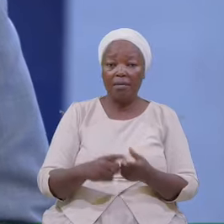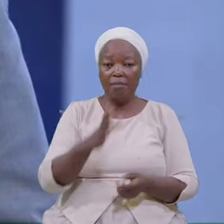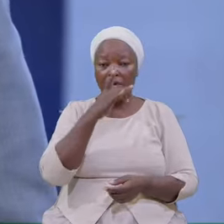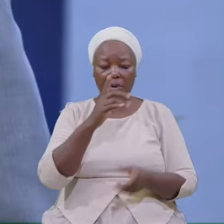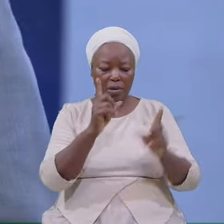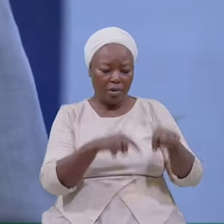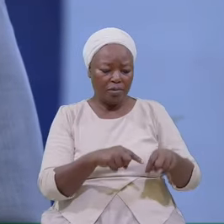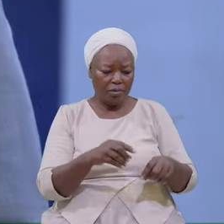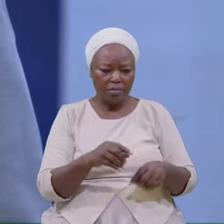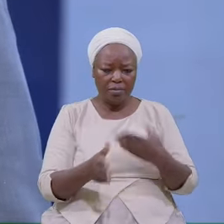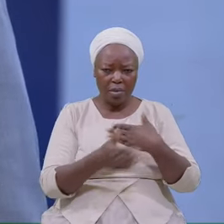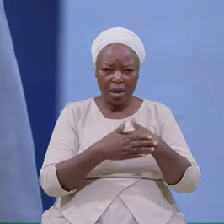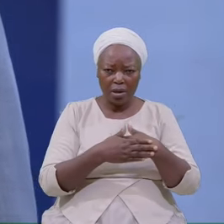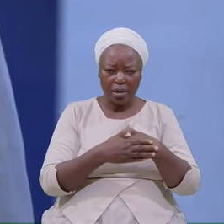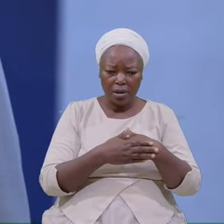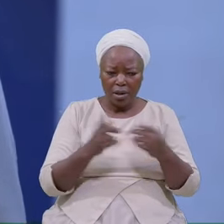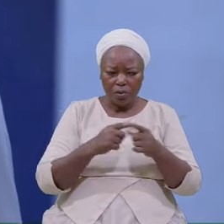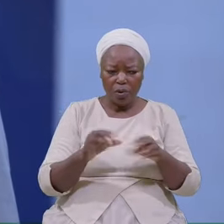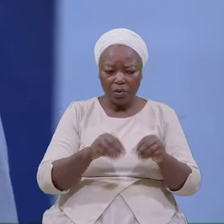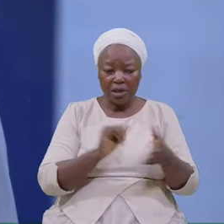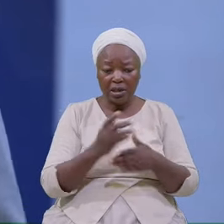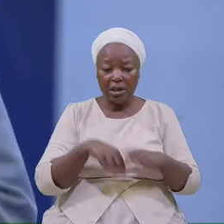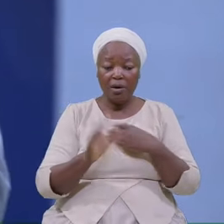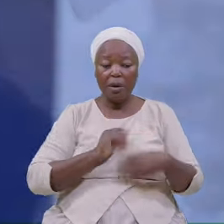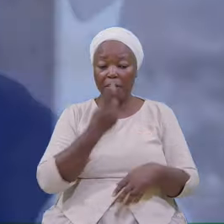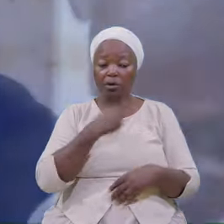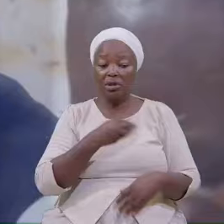puis maman rentre. We're chewing that thing in the mouth. Et nous